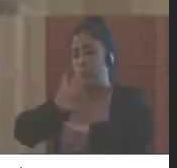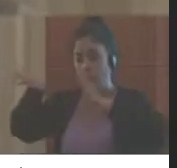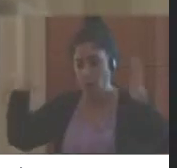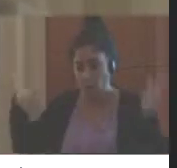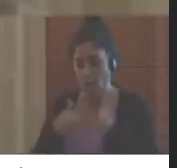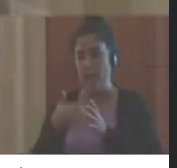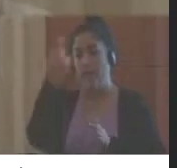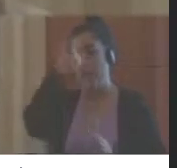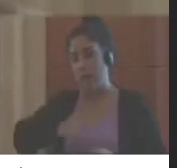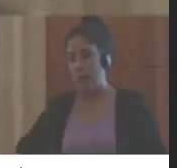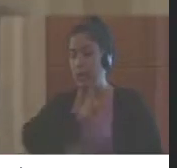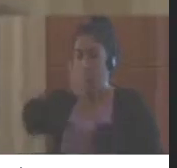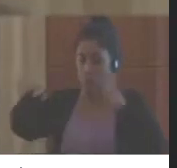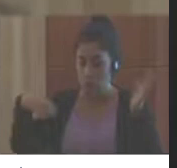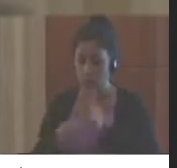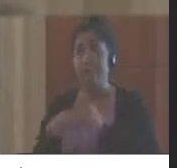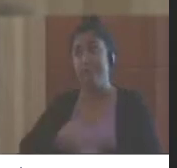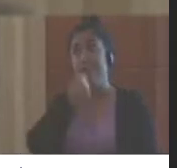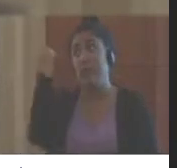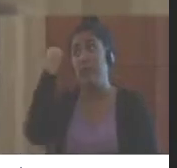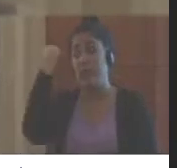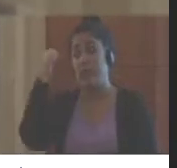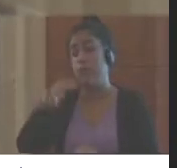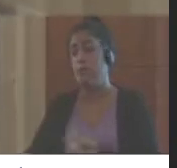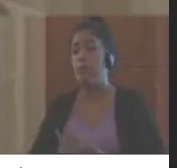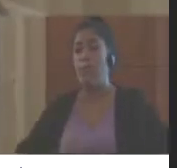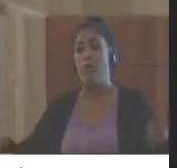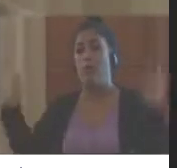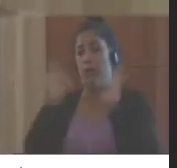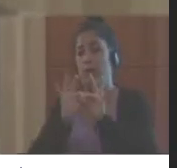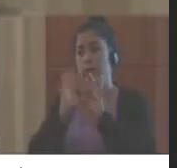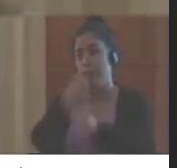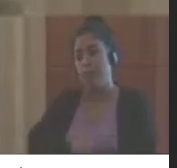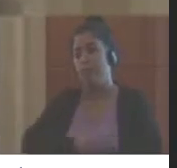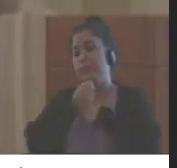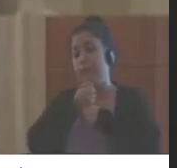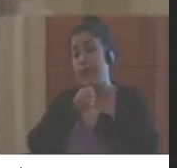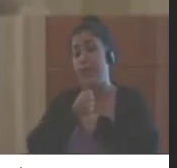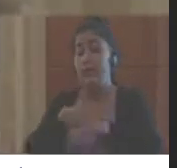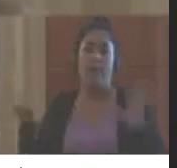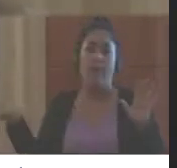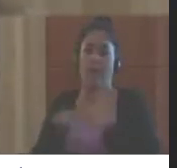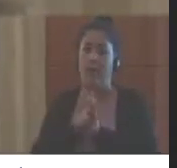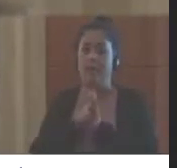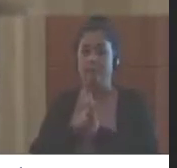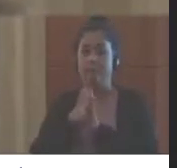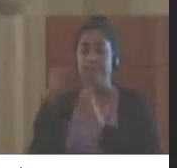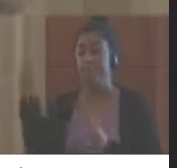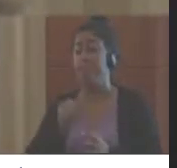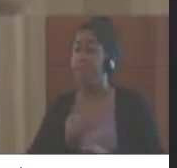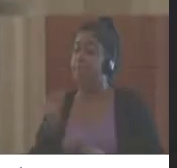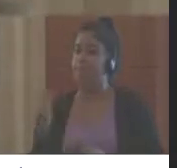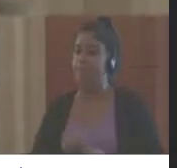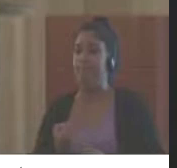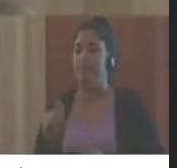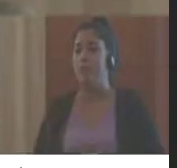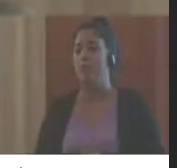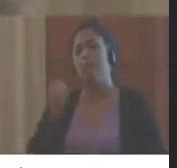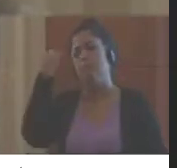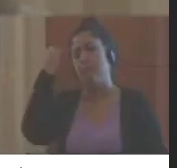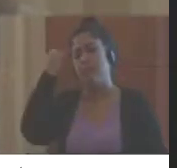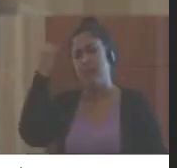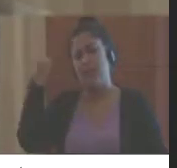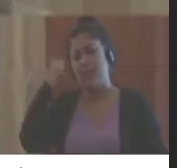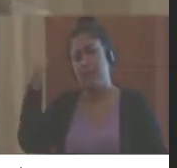that citizens must understand that the right to safety has to be guaranteed. One